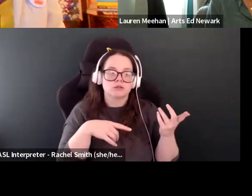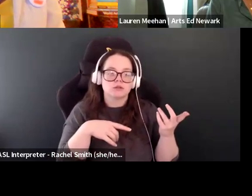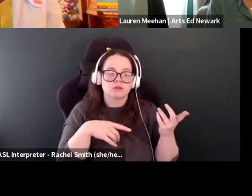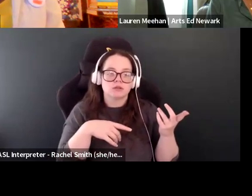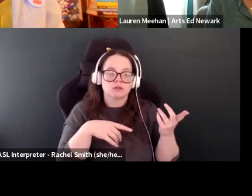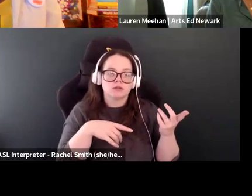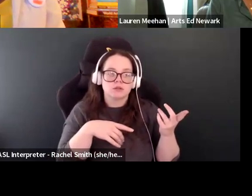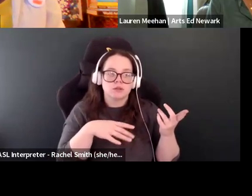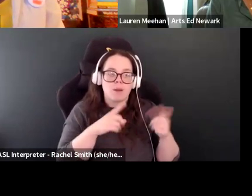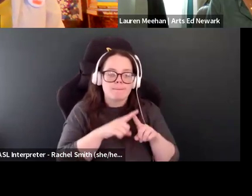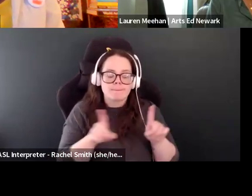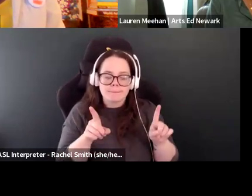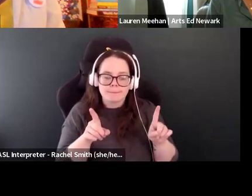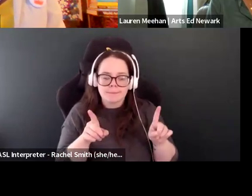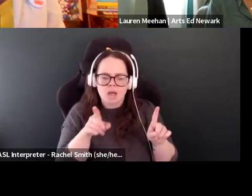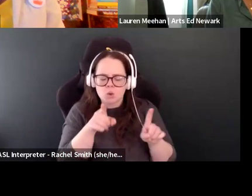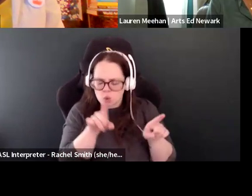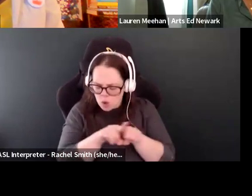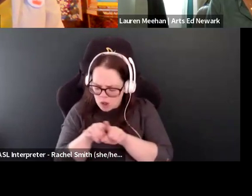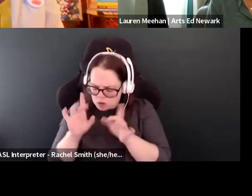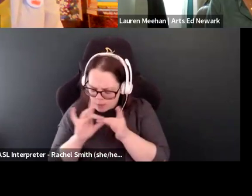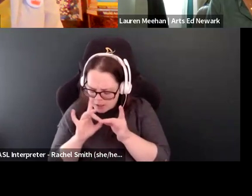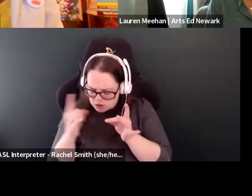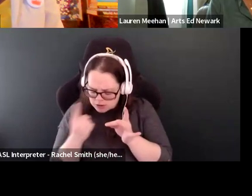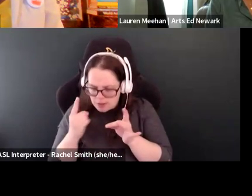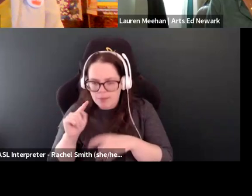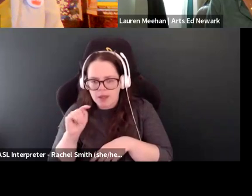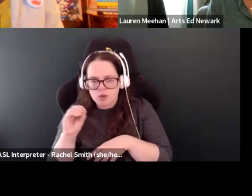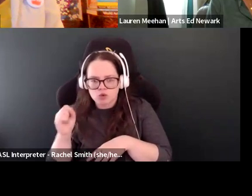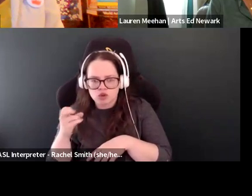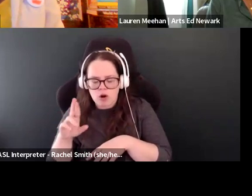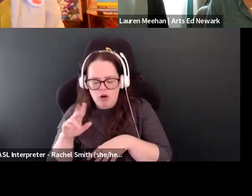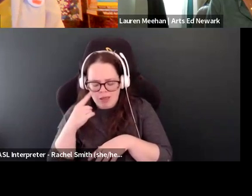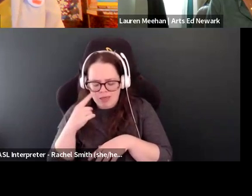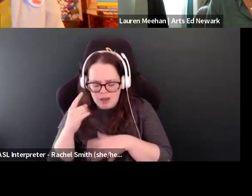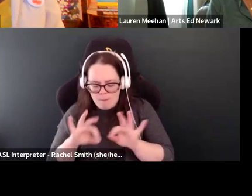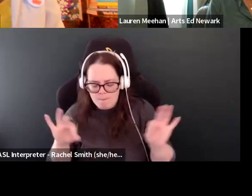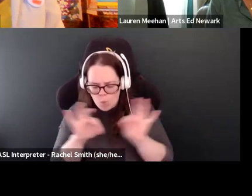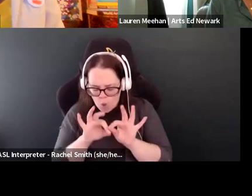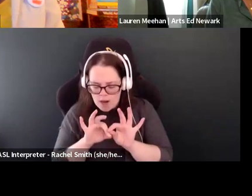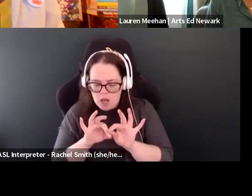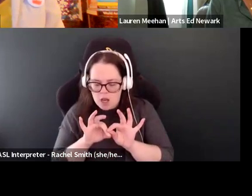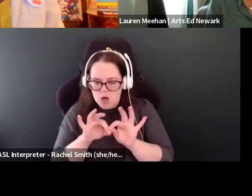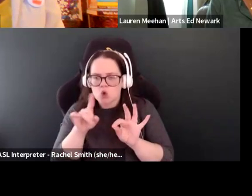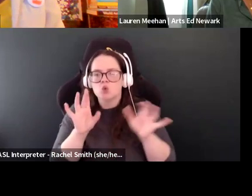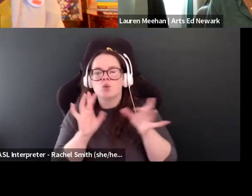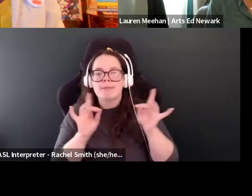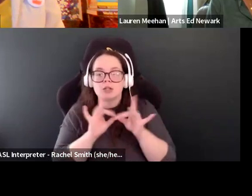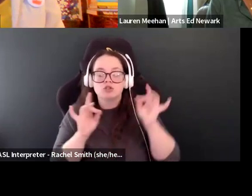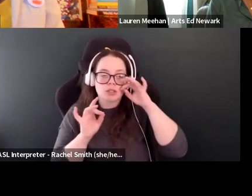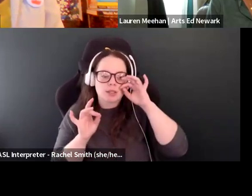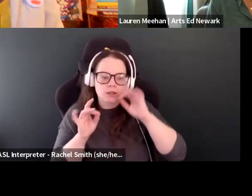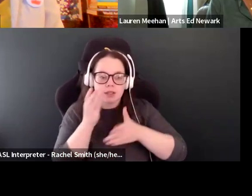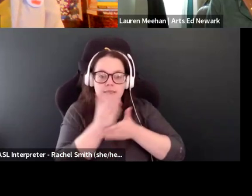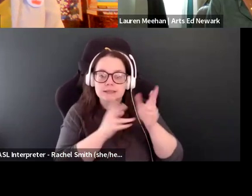us. But you mentioned something, Tooshar, that I think is really important, that there are folks that maybe are not